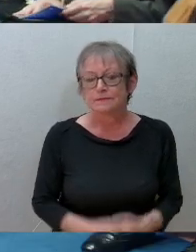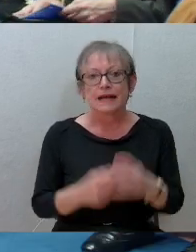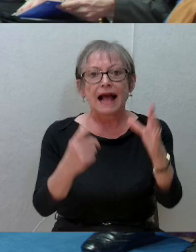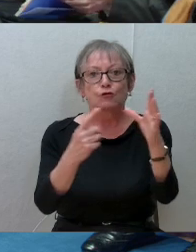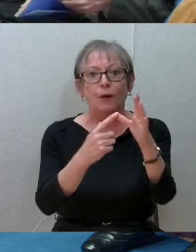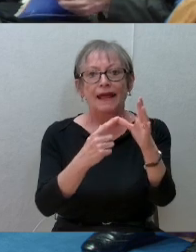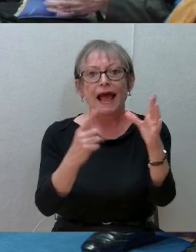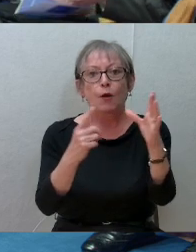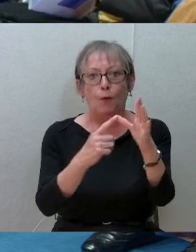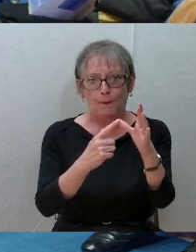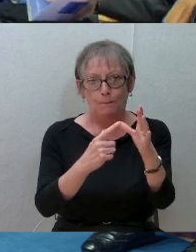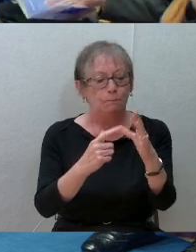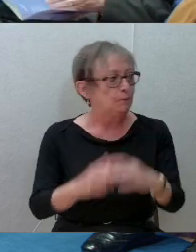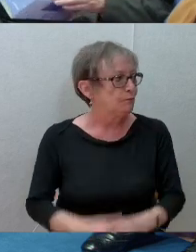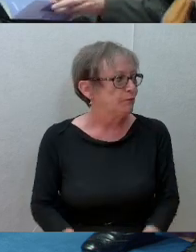Adoronke Adewonen.